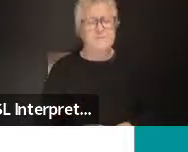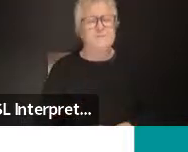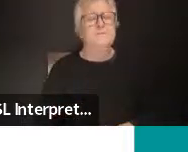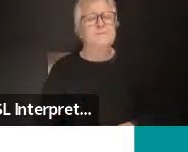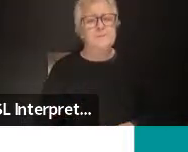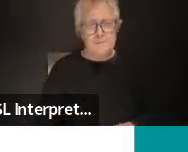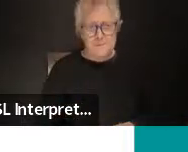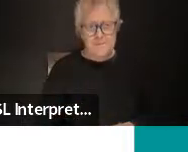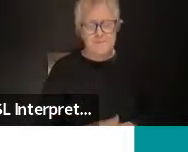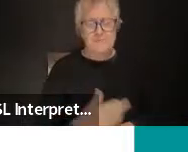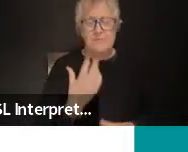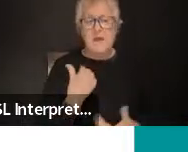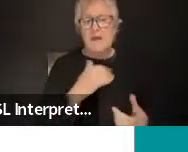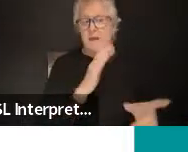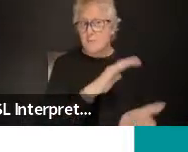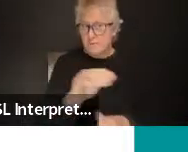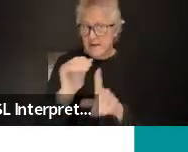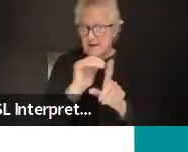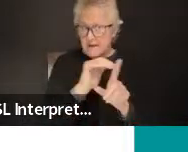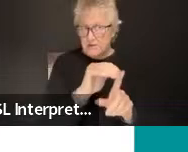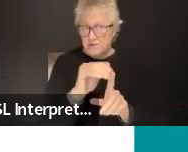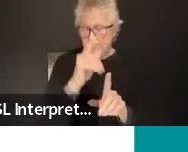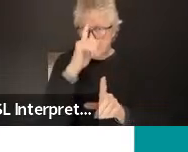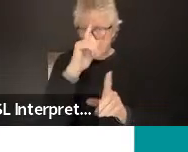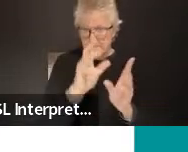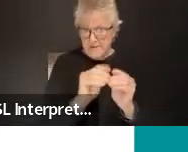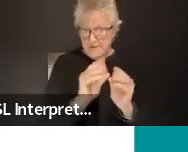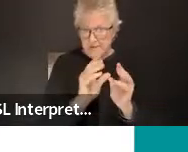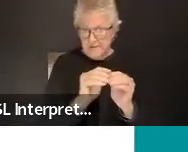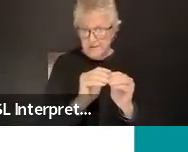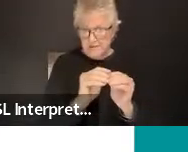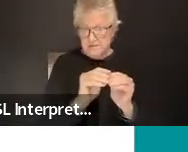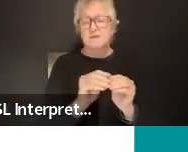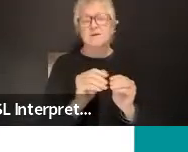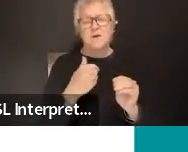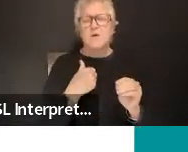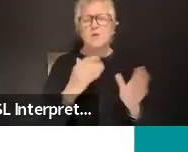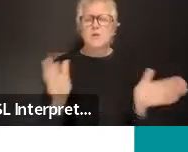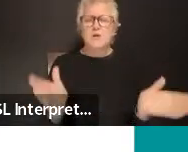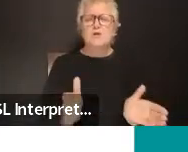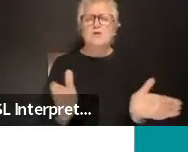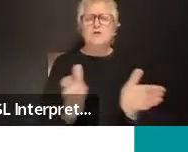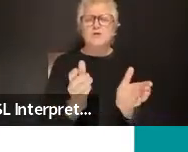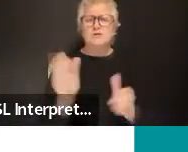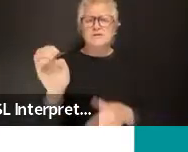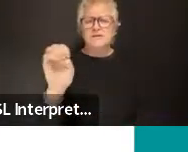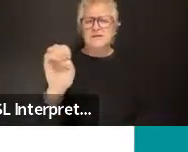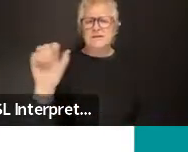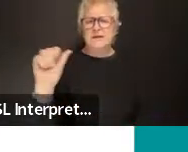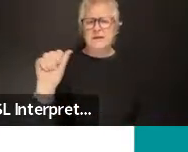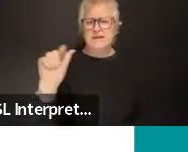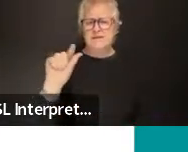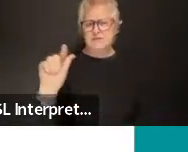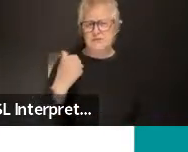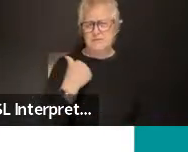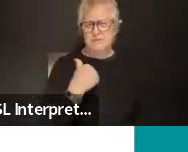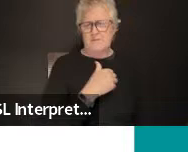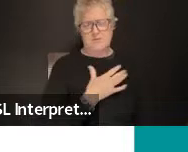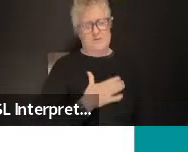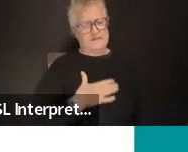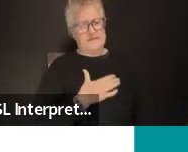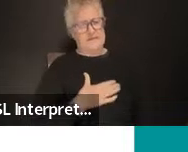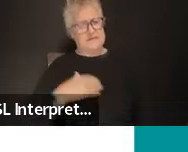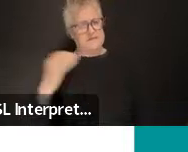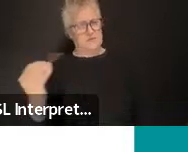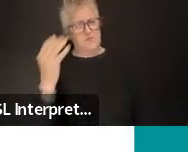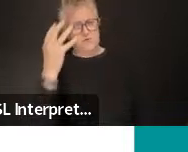So just some reminders. We encourage EAG members to turn on your video. We love seeing your faces. Please say your